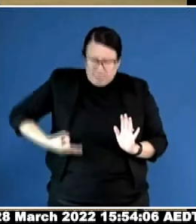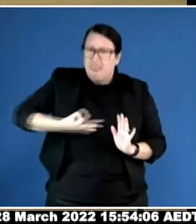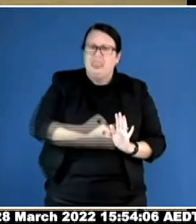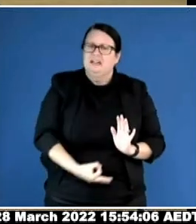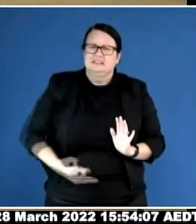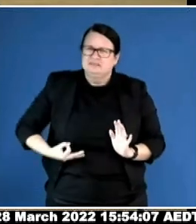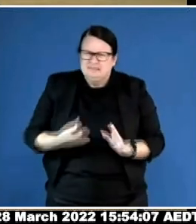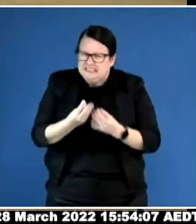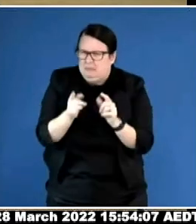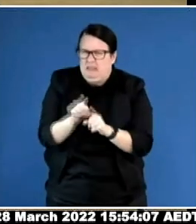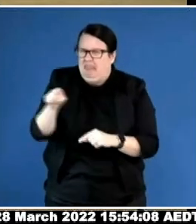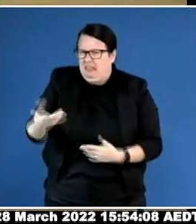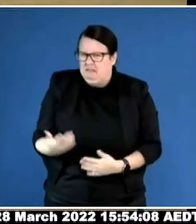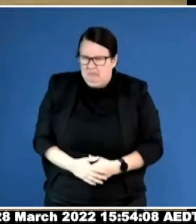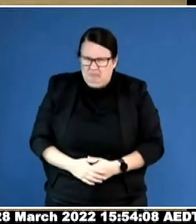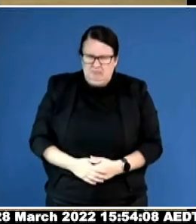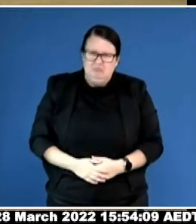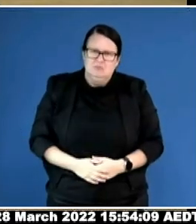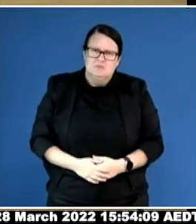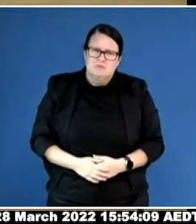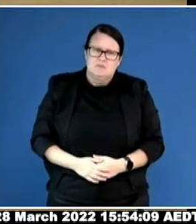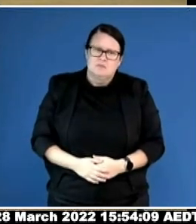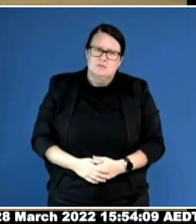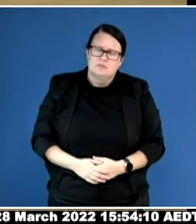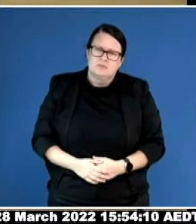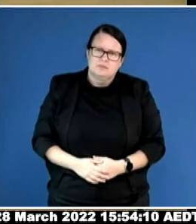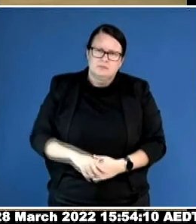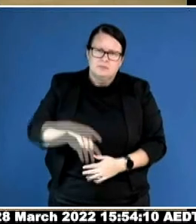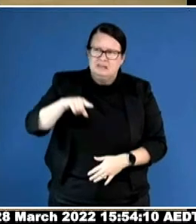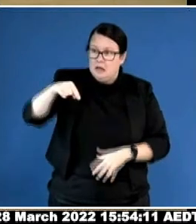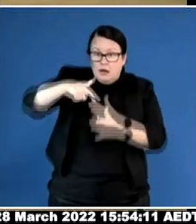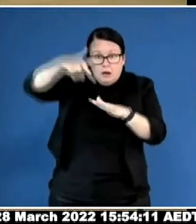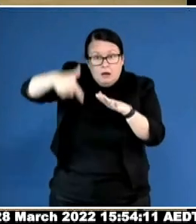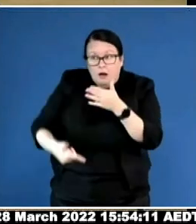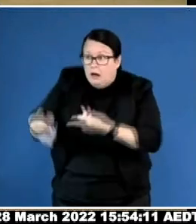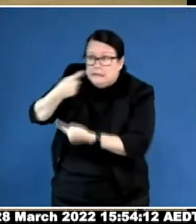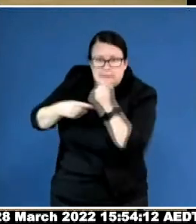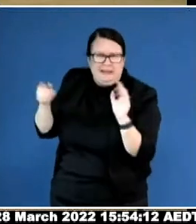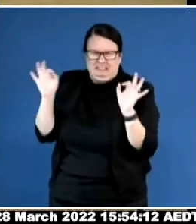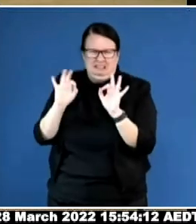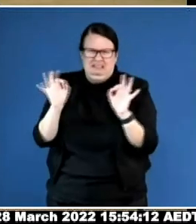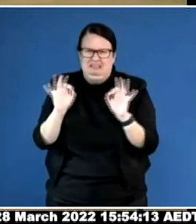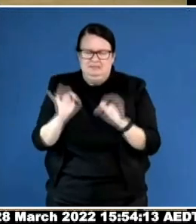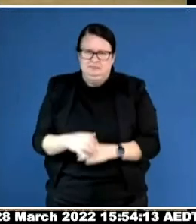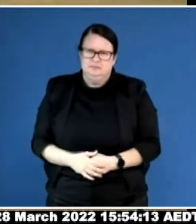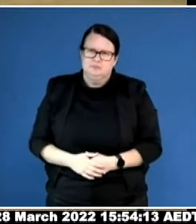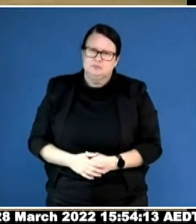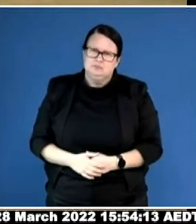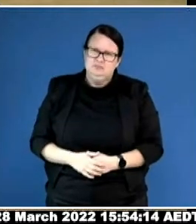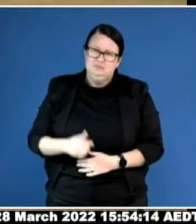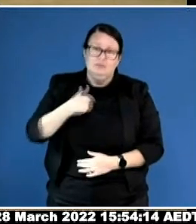the embryo or something like that. I don't recall having any in-depth conversations about it. I've always had